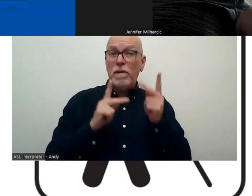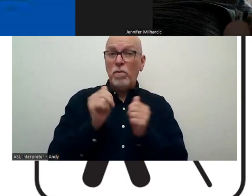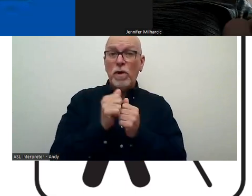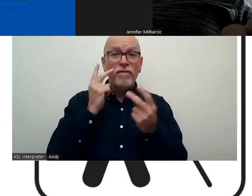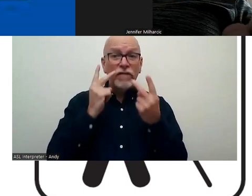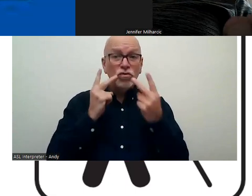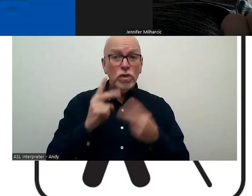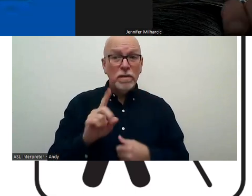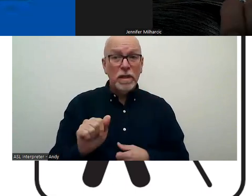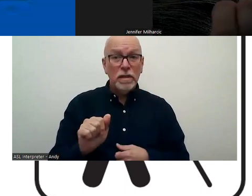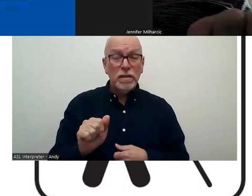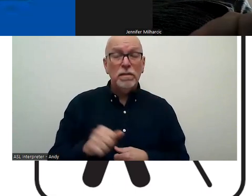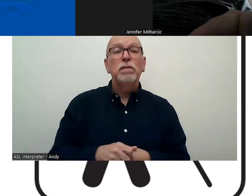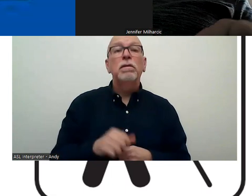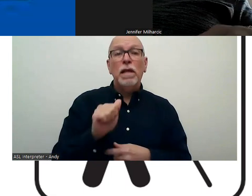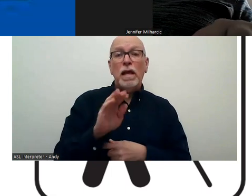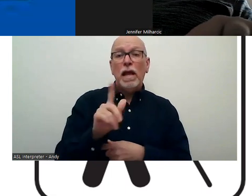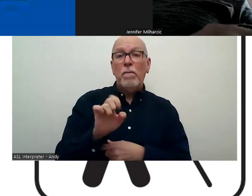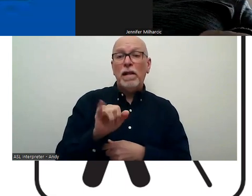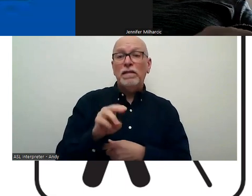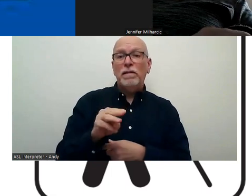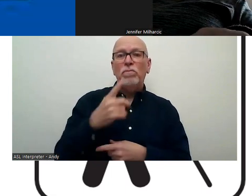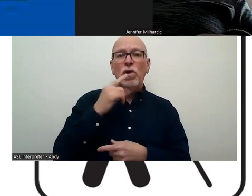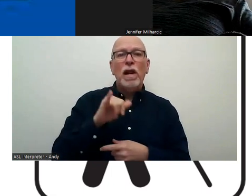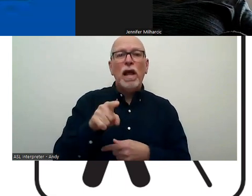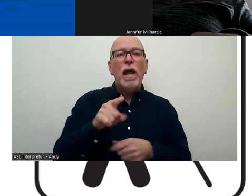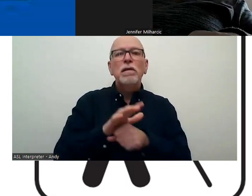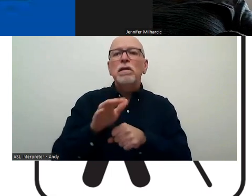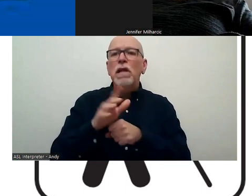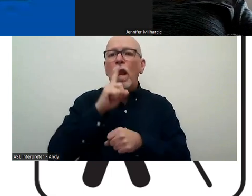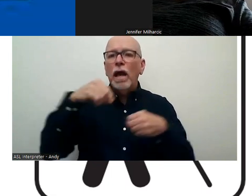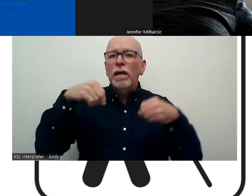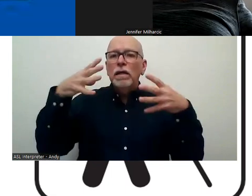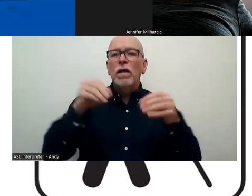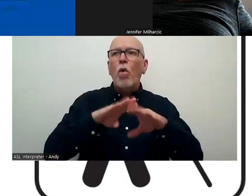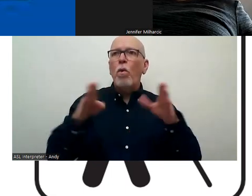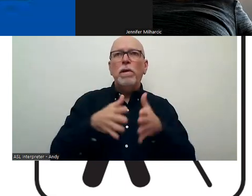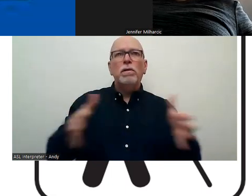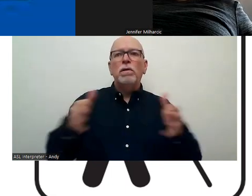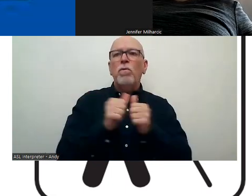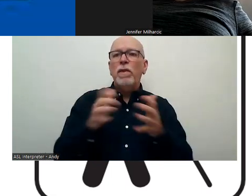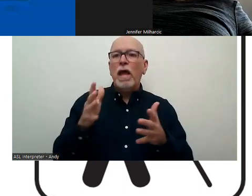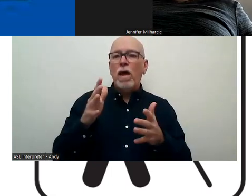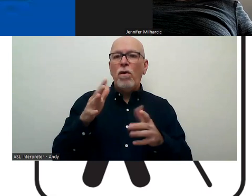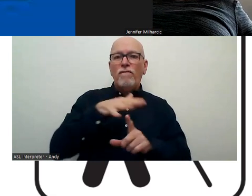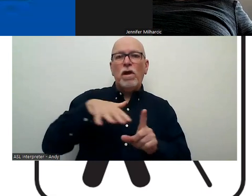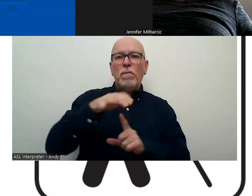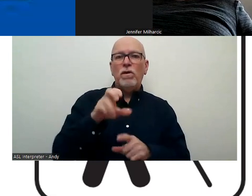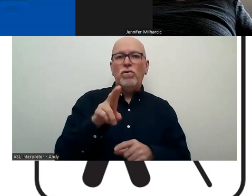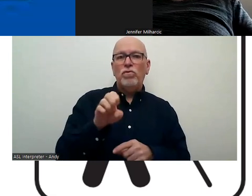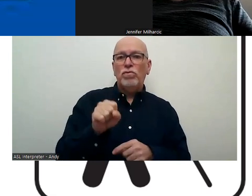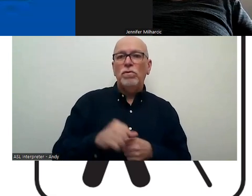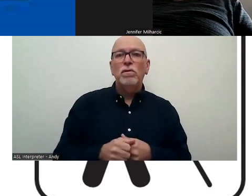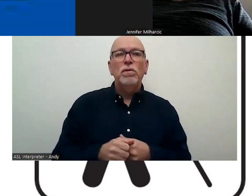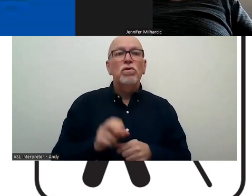disabilities ableism looks like inadequate lighting and open spaces without environmental cues using